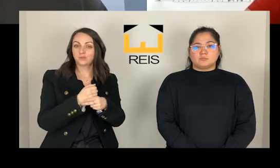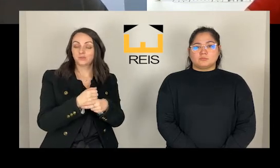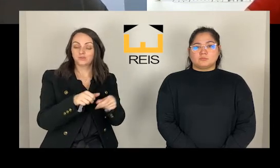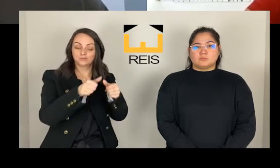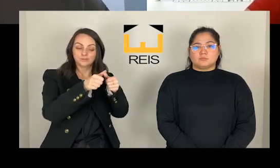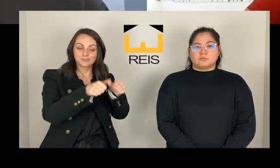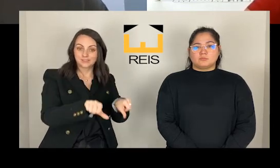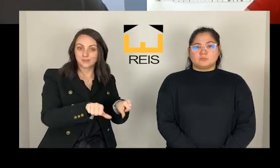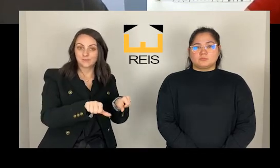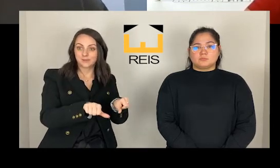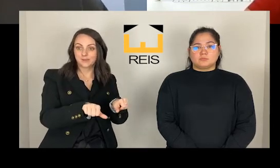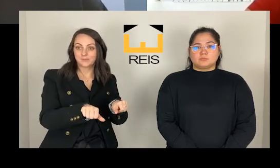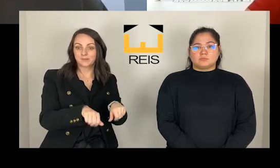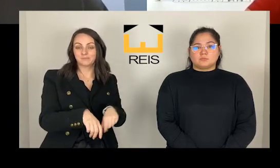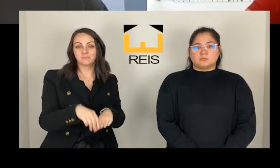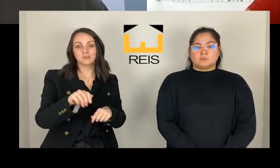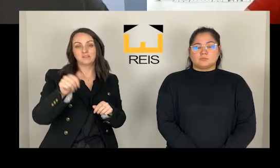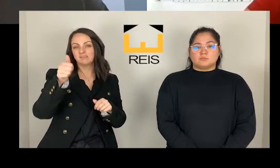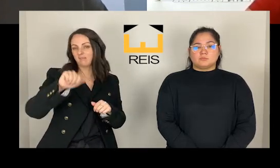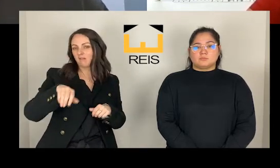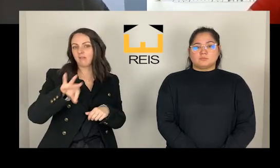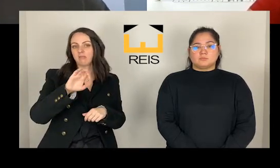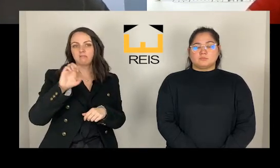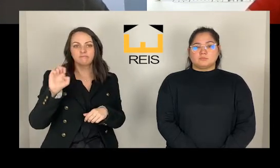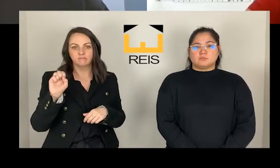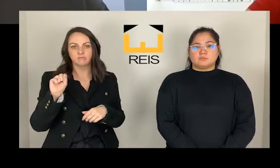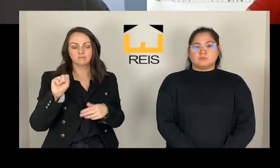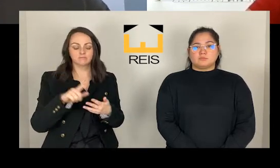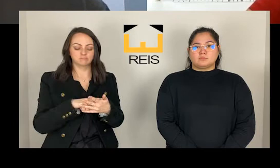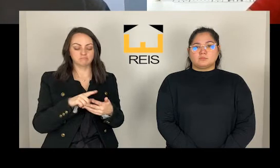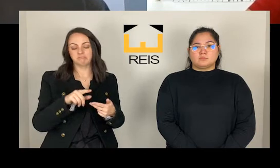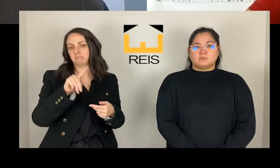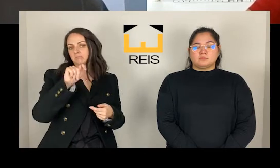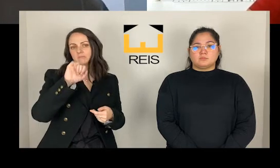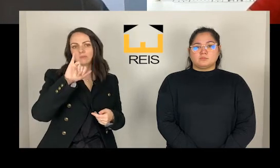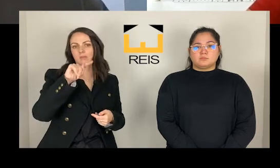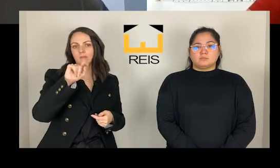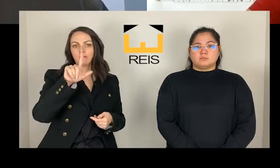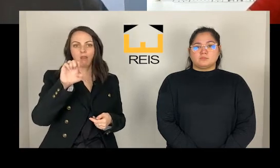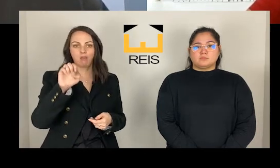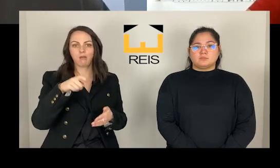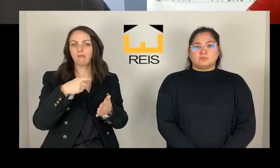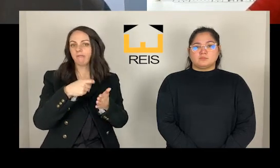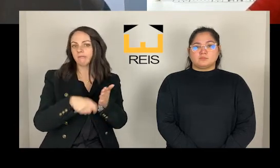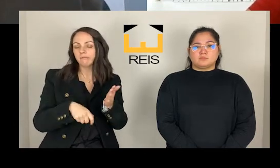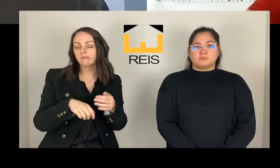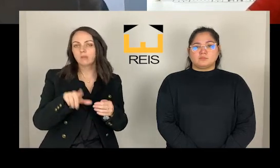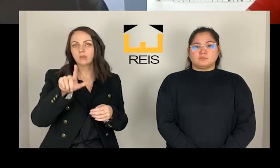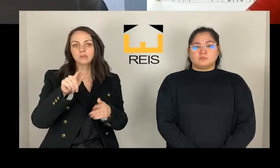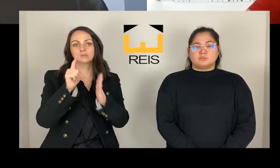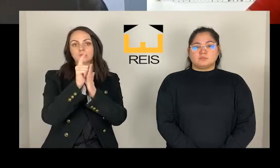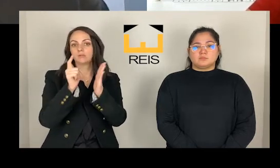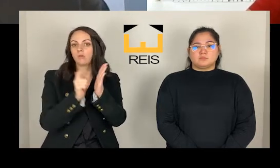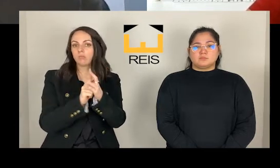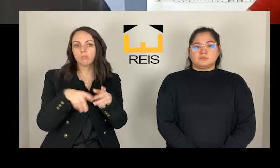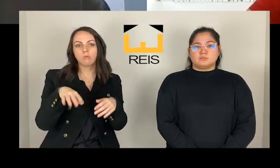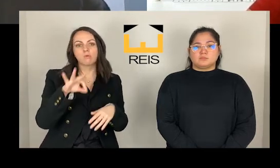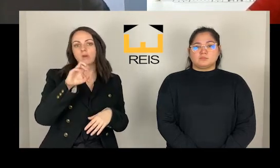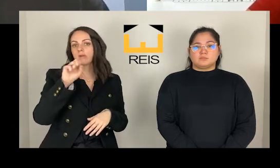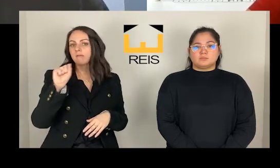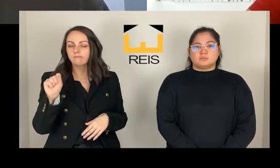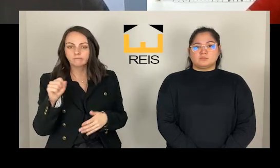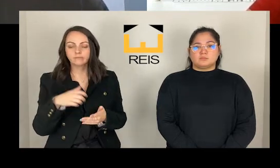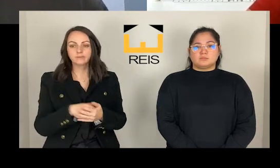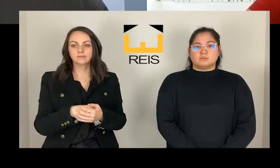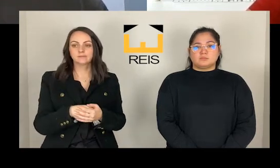plus other fees, such as your title fees, lawyer fees, money to build your escrow, such as your taxes and your insurance, things of